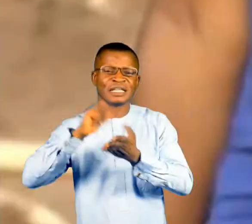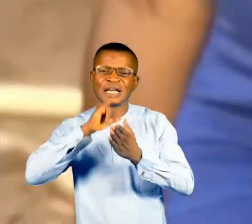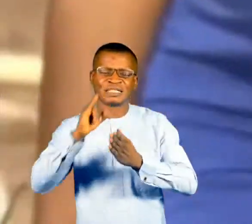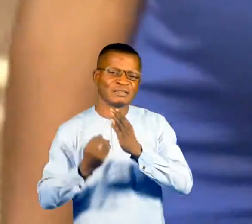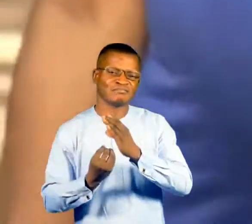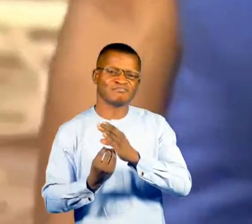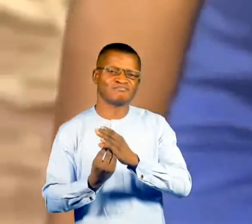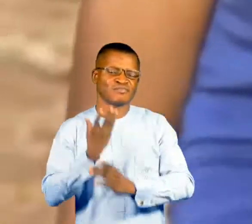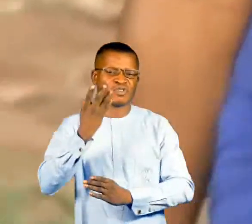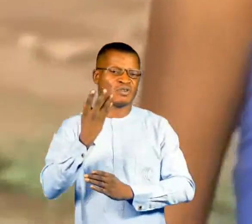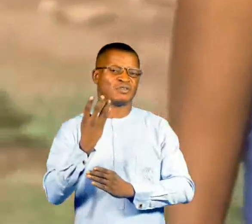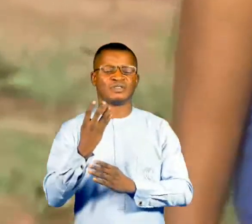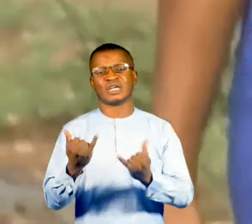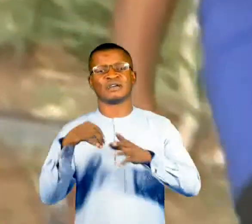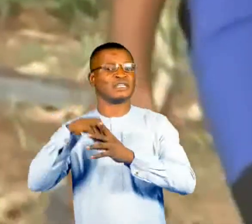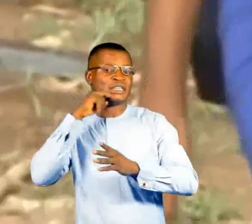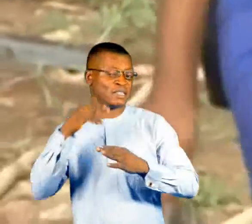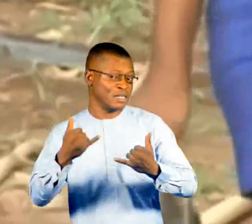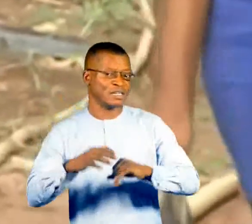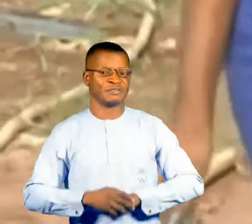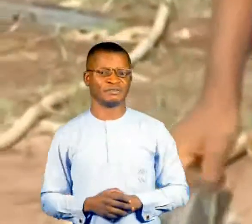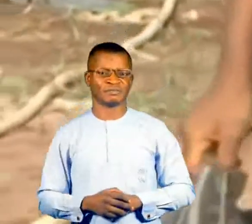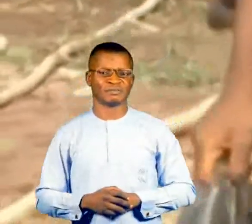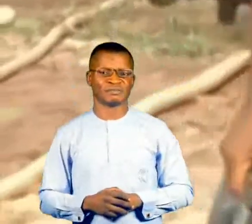of the growing industries in Nigeria right now.